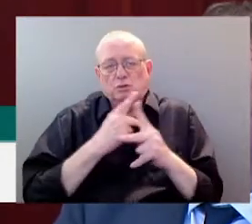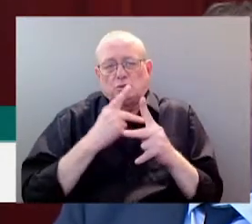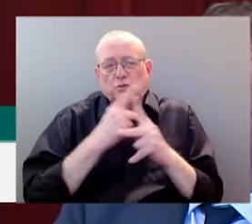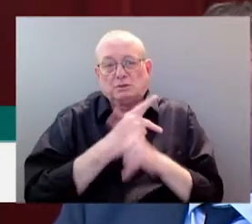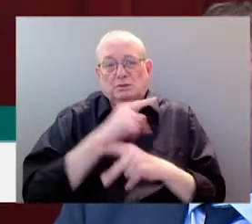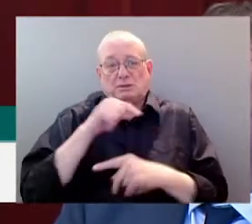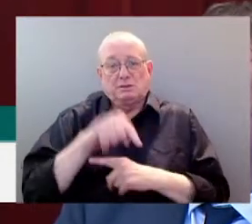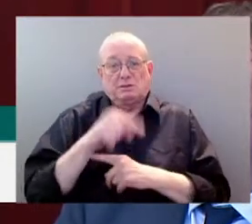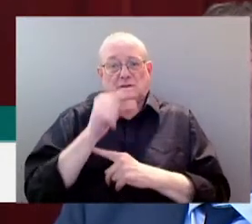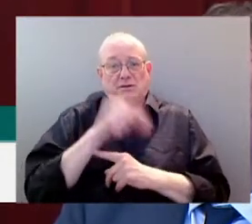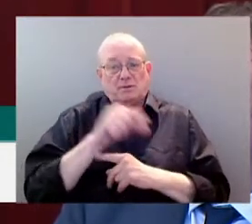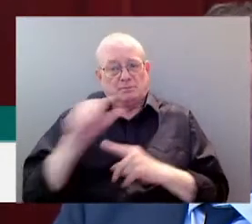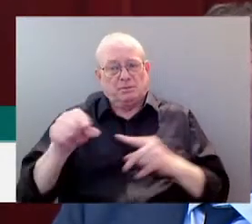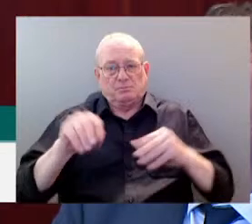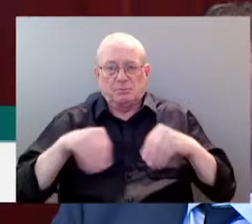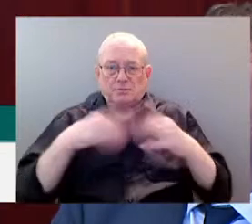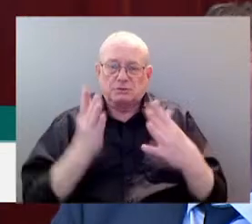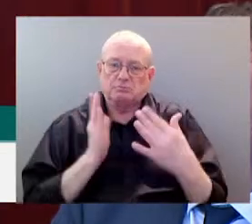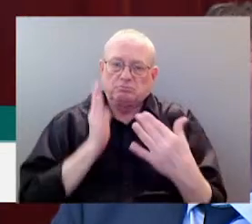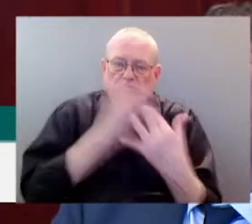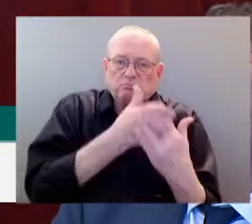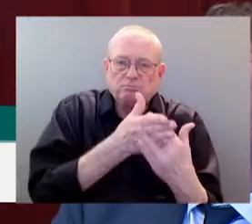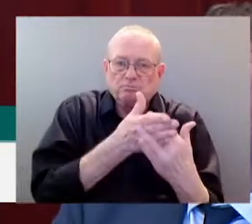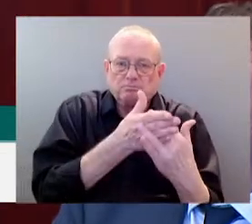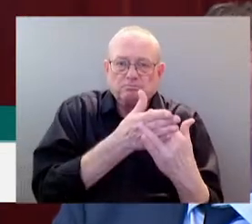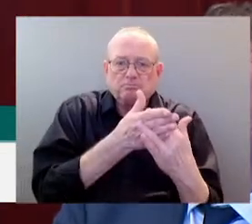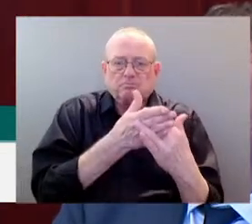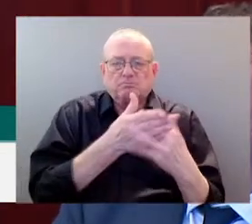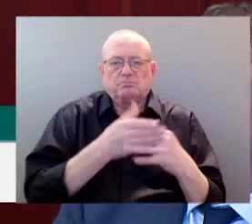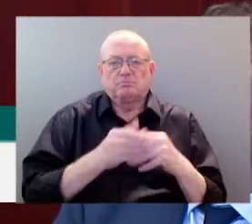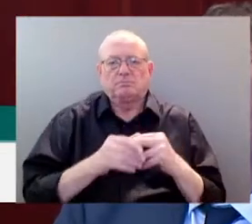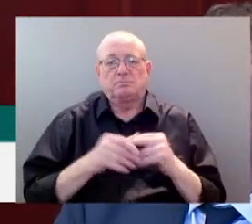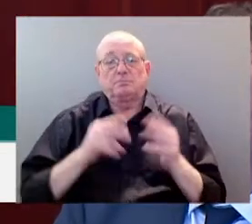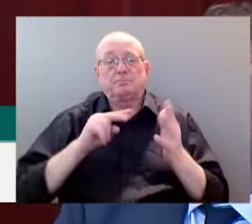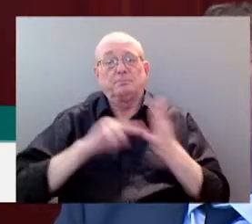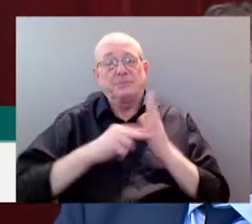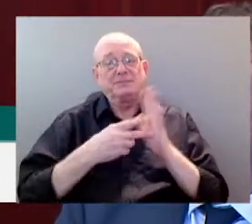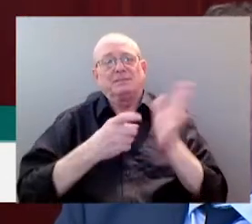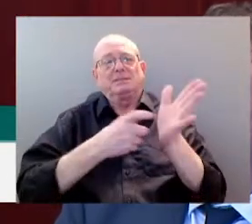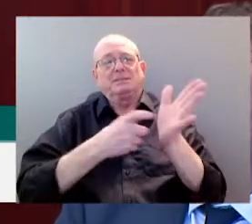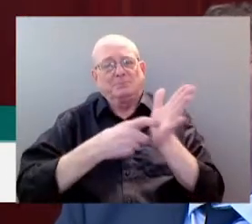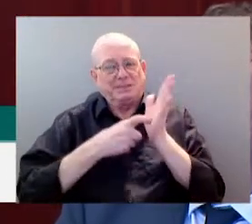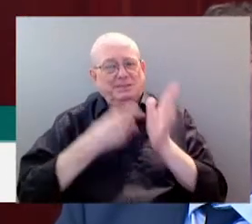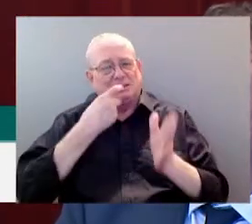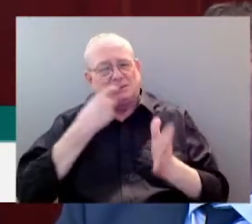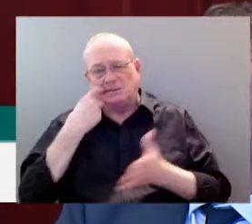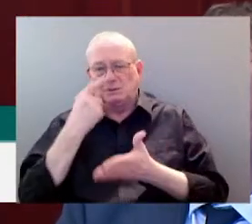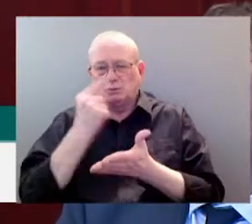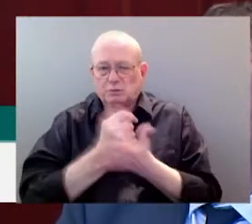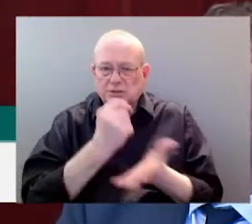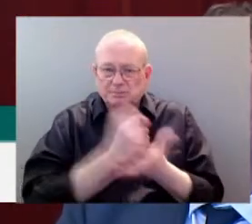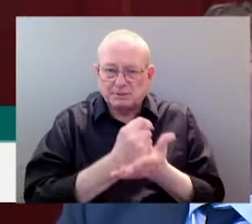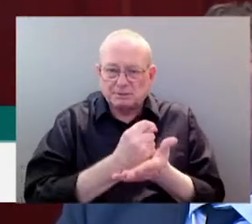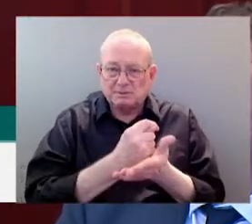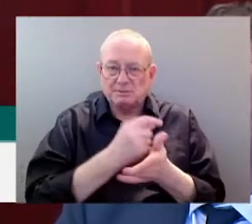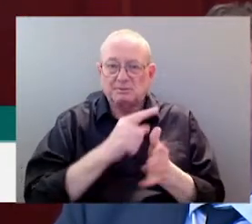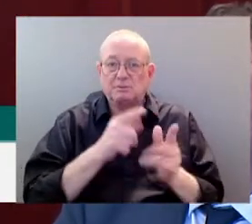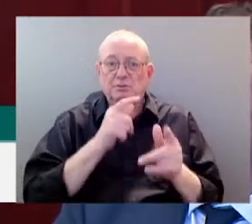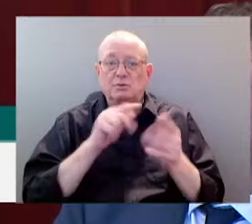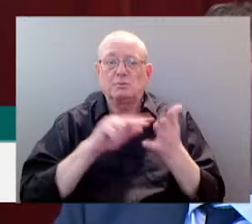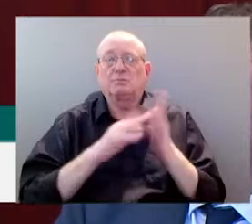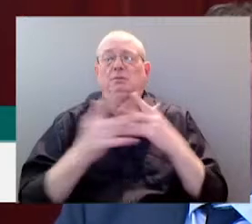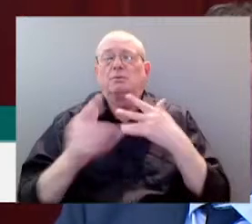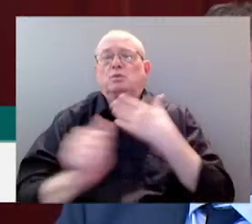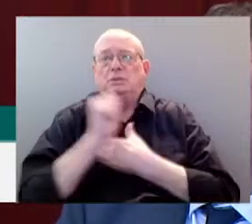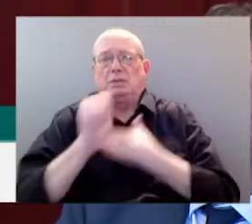Intervention which will give mandated addiction treatment to those who have become a danger to themselves and others to the minister why is this